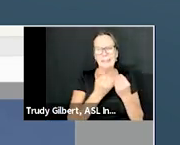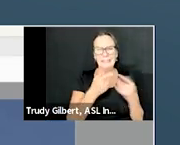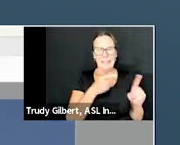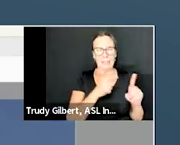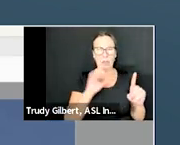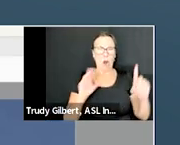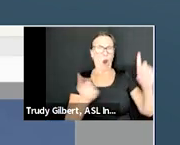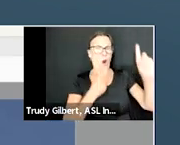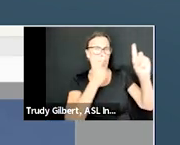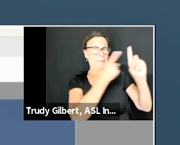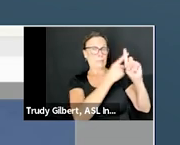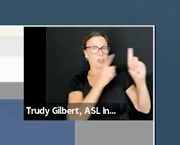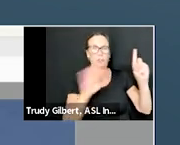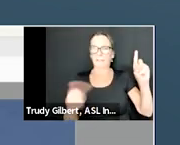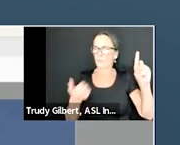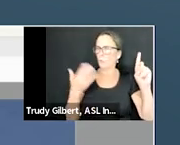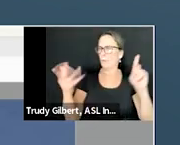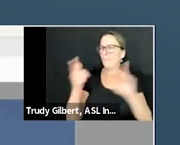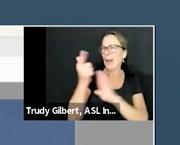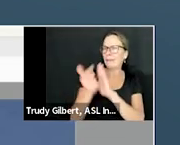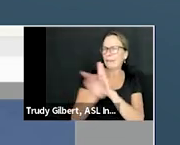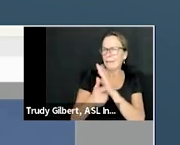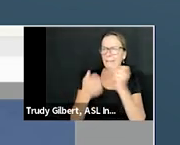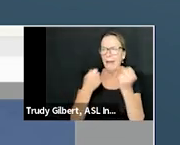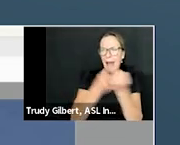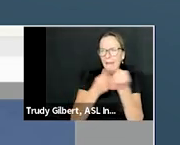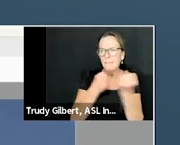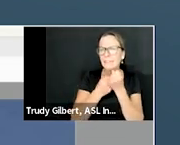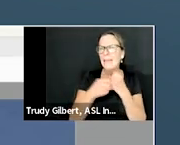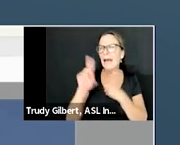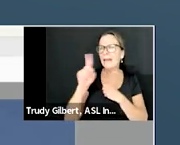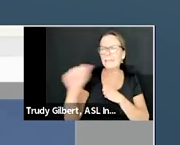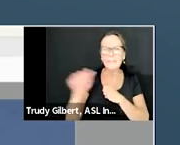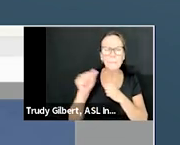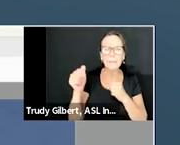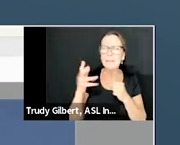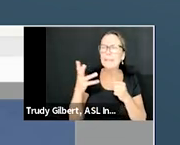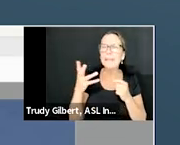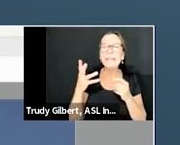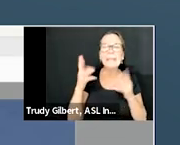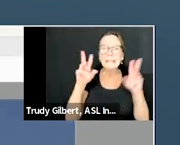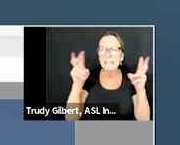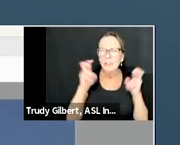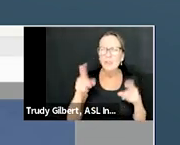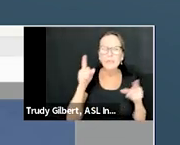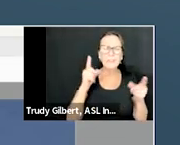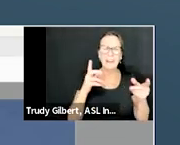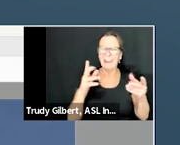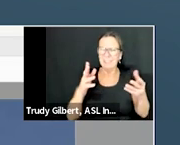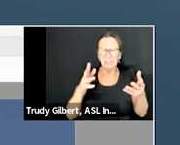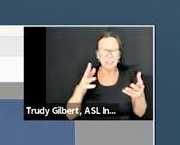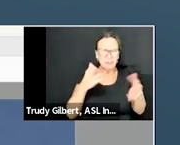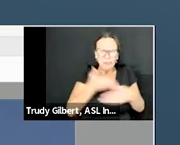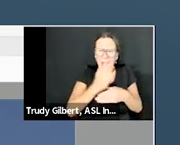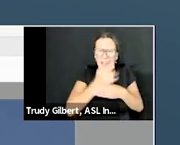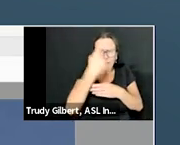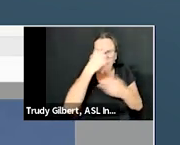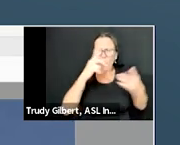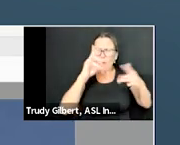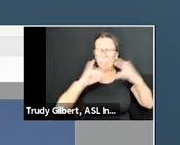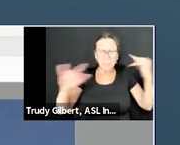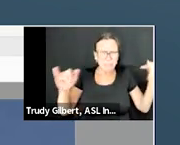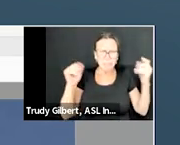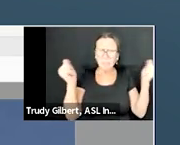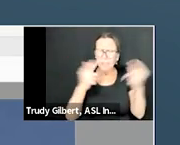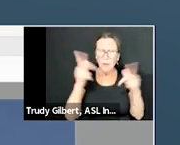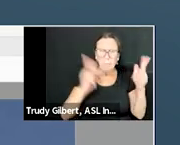mission is to provide legal advocacy on disability issues that promote the fundamental rights of all people with disabilities to participate fully and equally